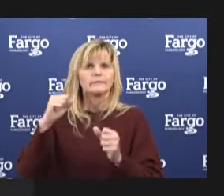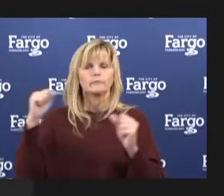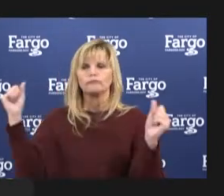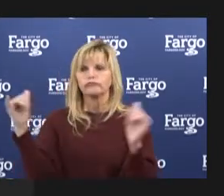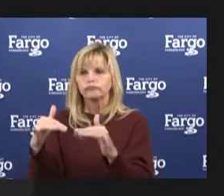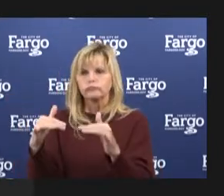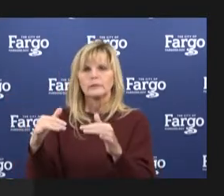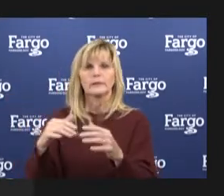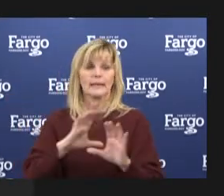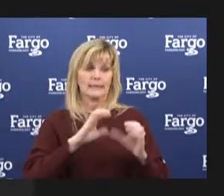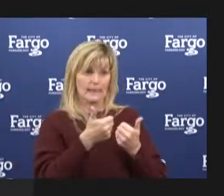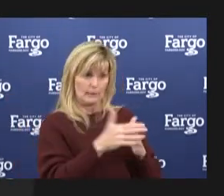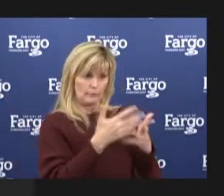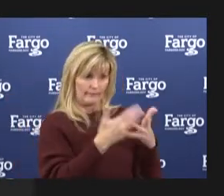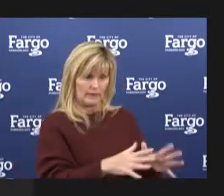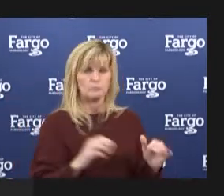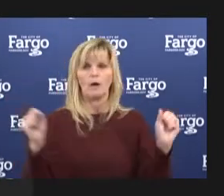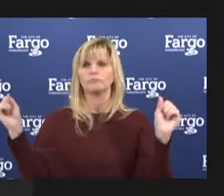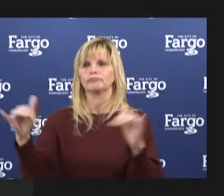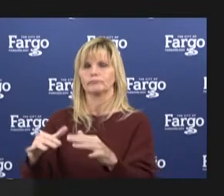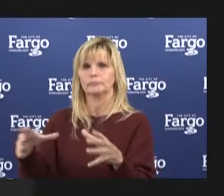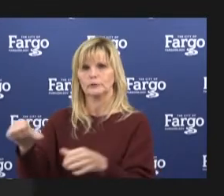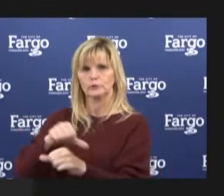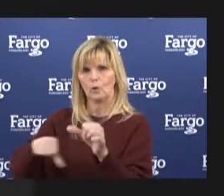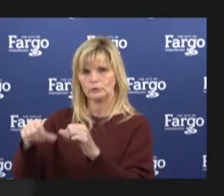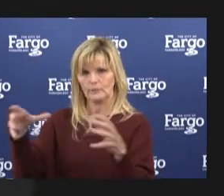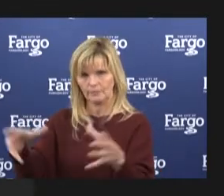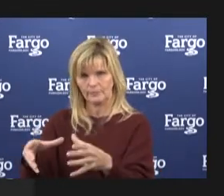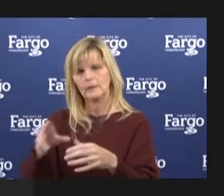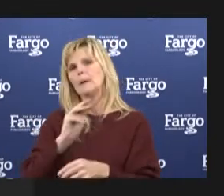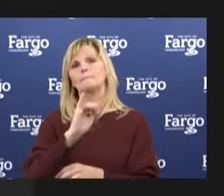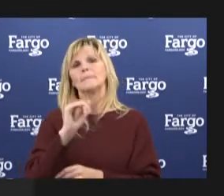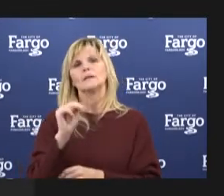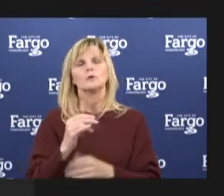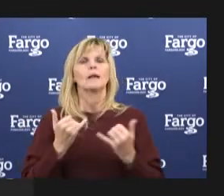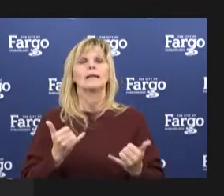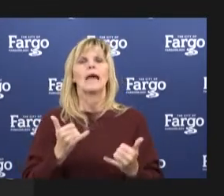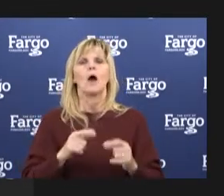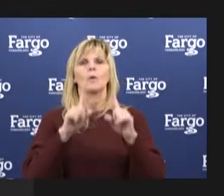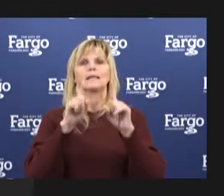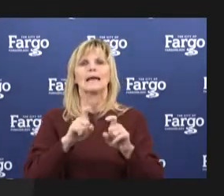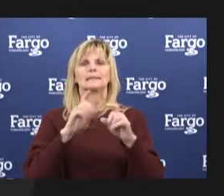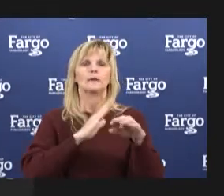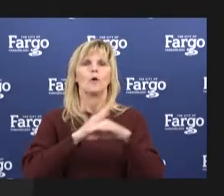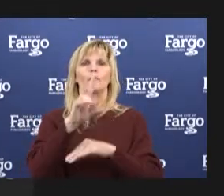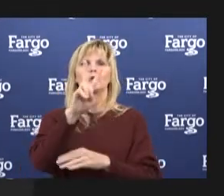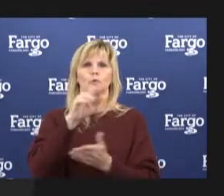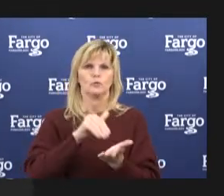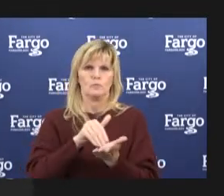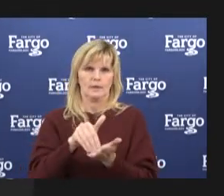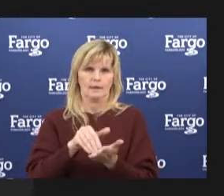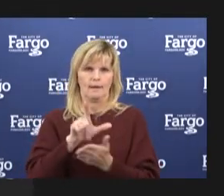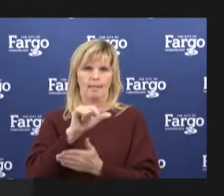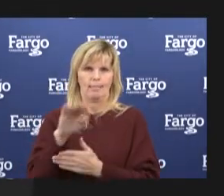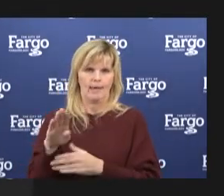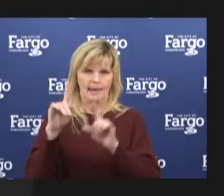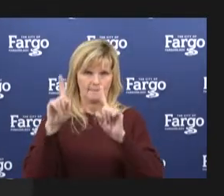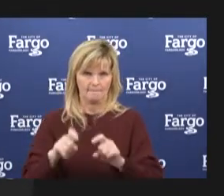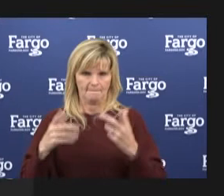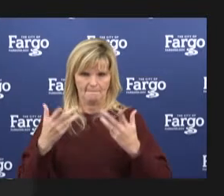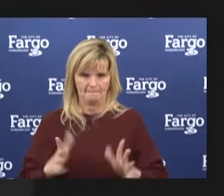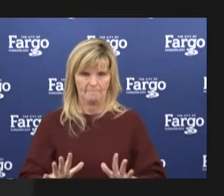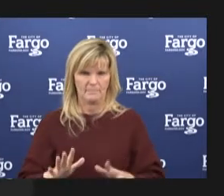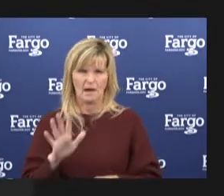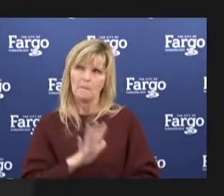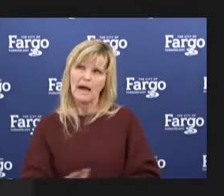of the classrooms. Minnesota is now tested 2 million lab tests, or they've completed that